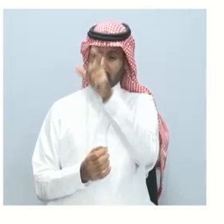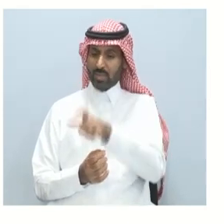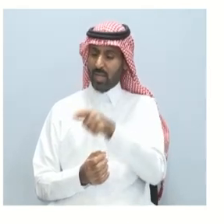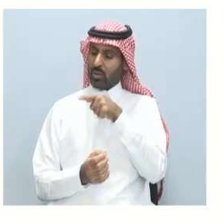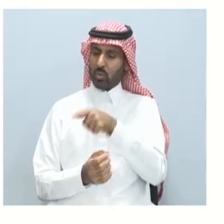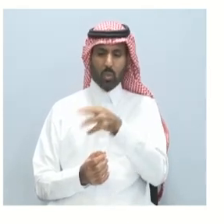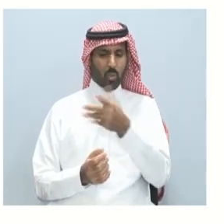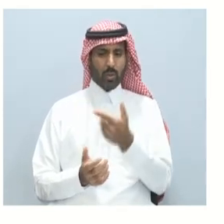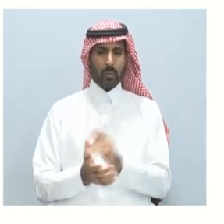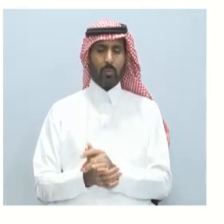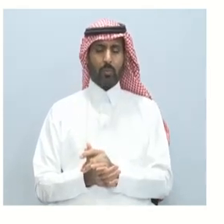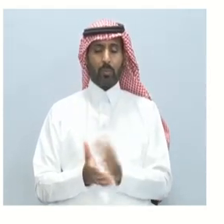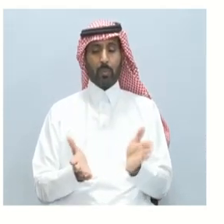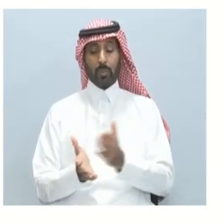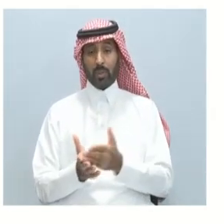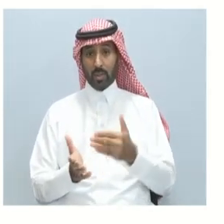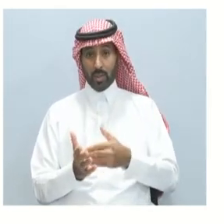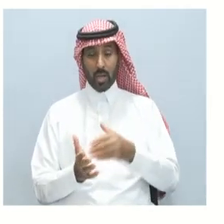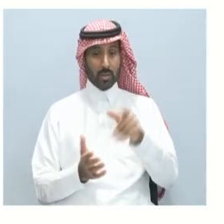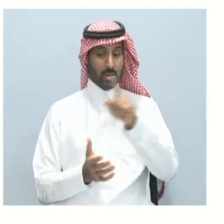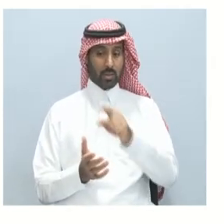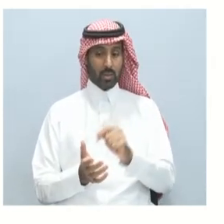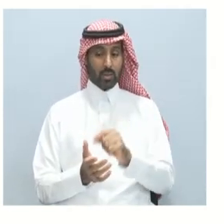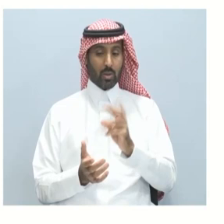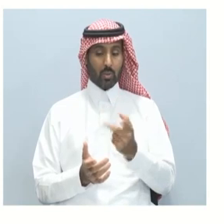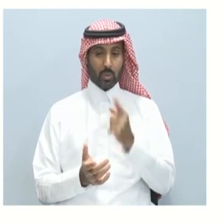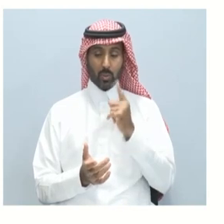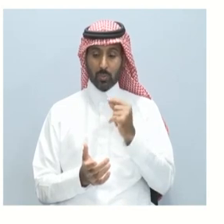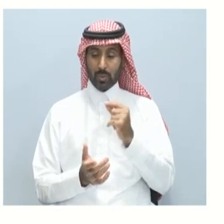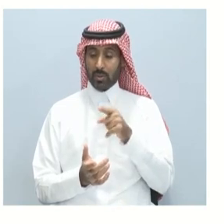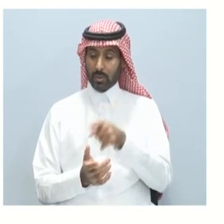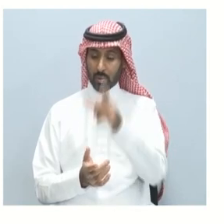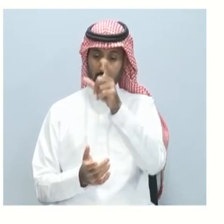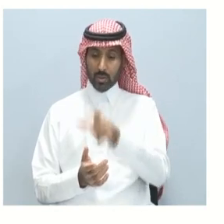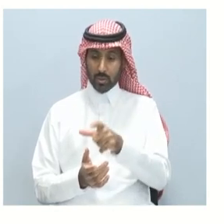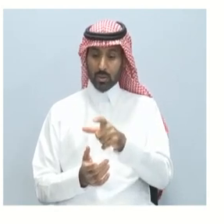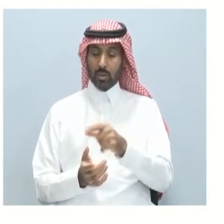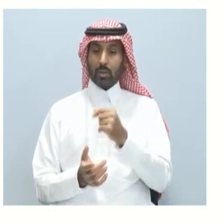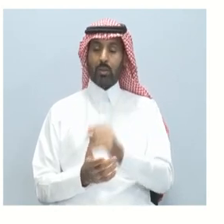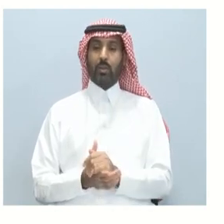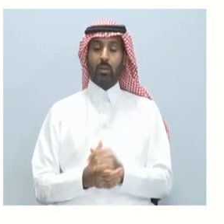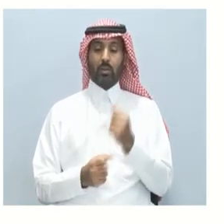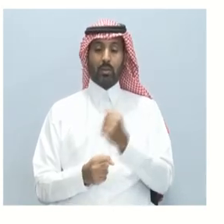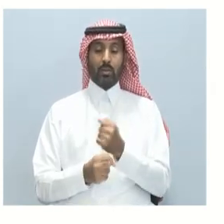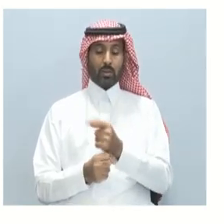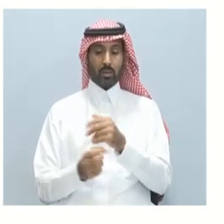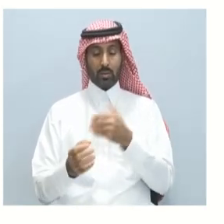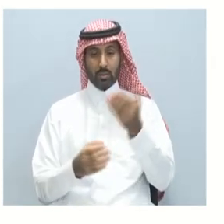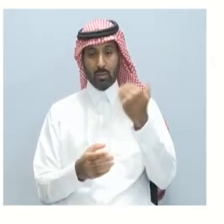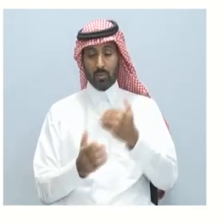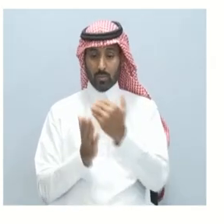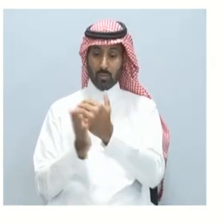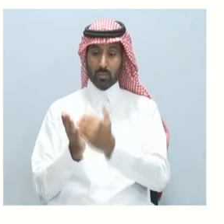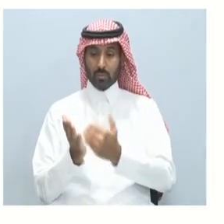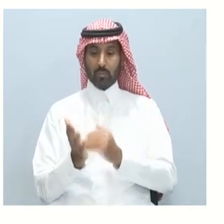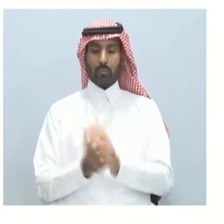think of more? And we have the last question, which qualities are demonstrated through the incident? So we are going to go one by one